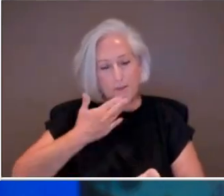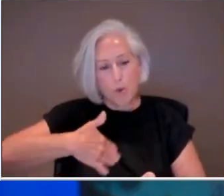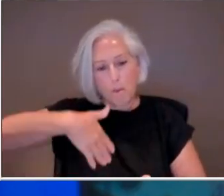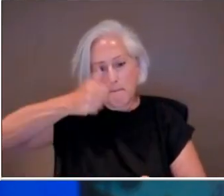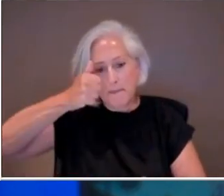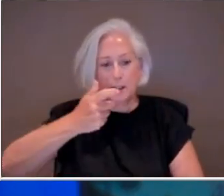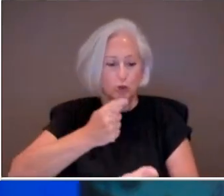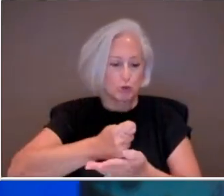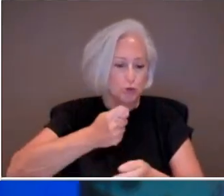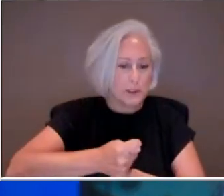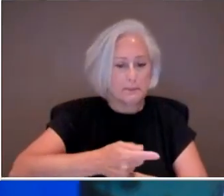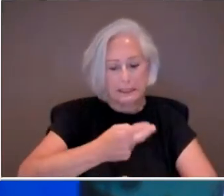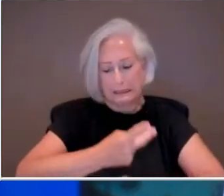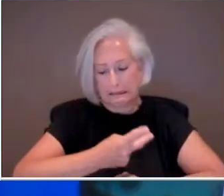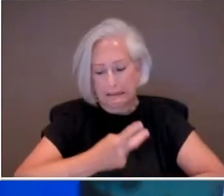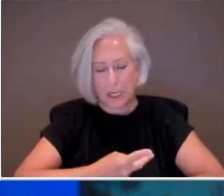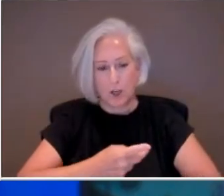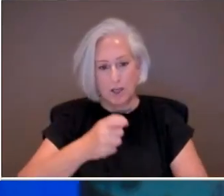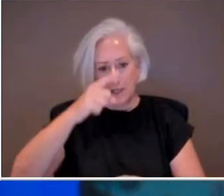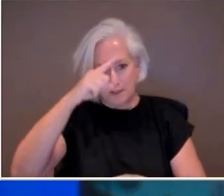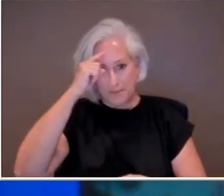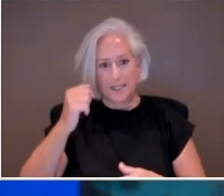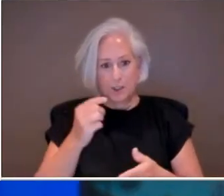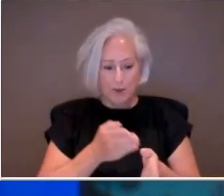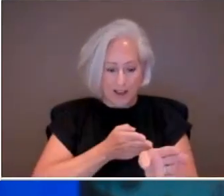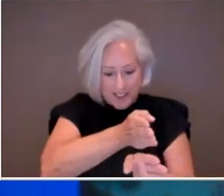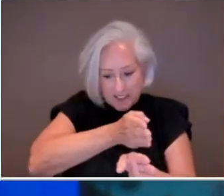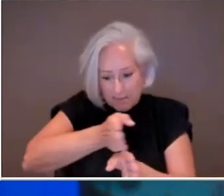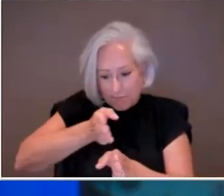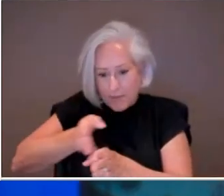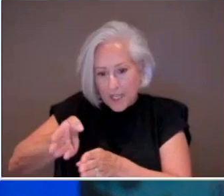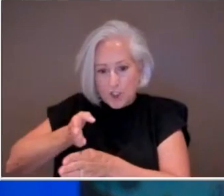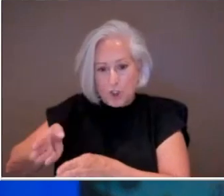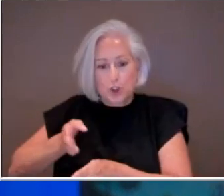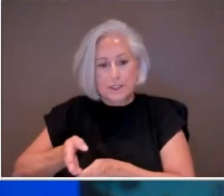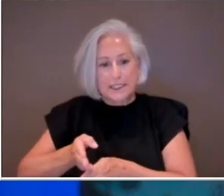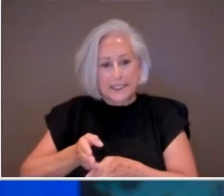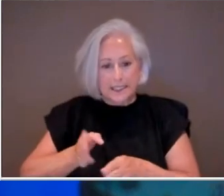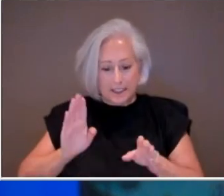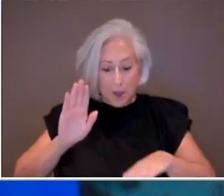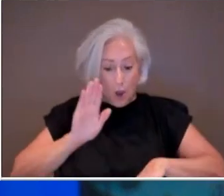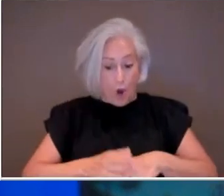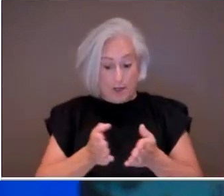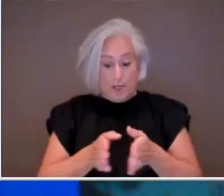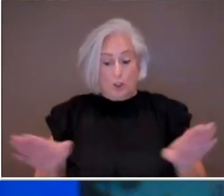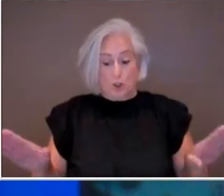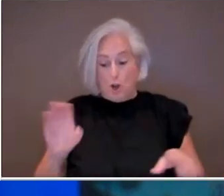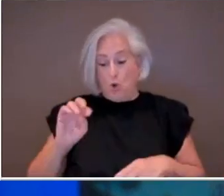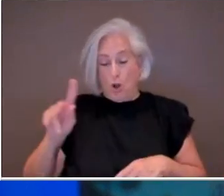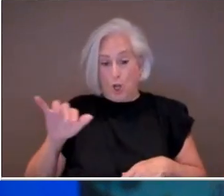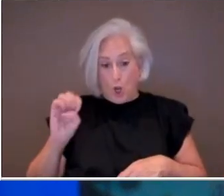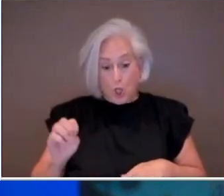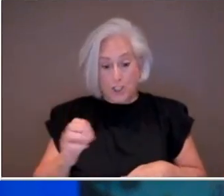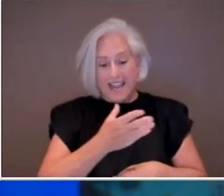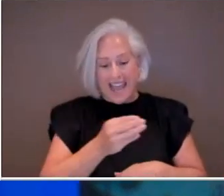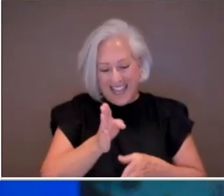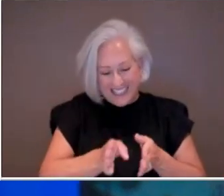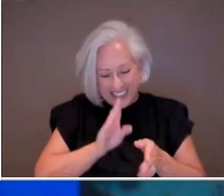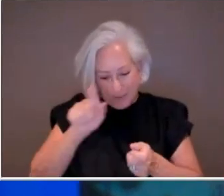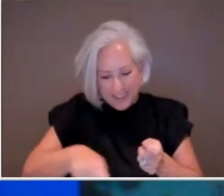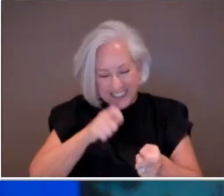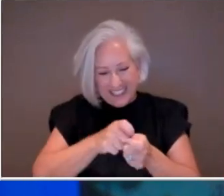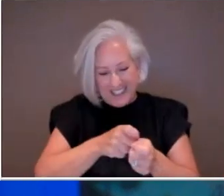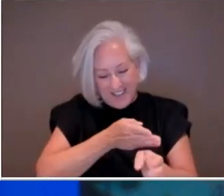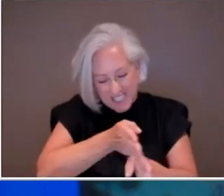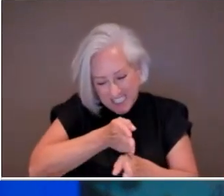we have subspecialized cancer doctors who are not only specialized in general oncology, but also in the field that they have the disease. So